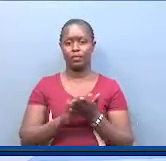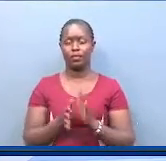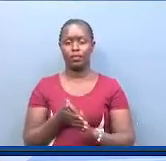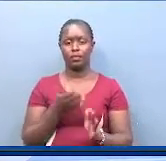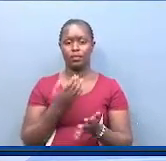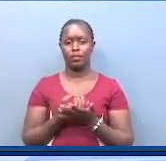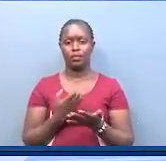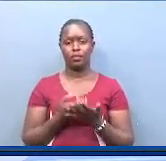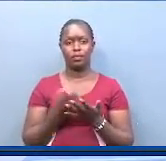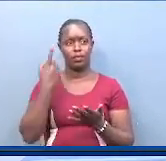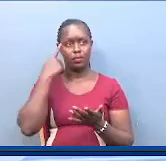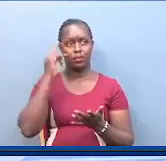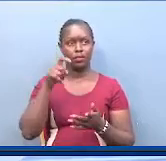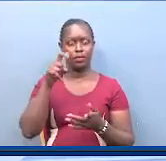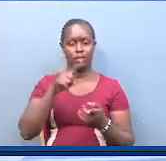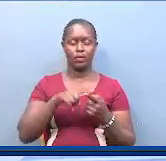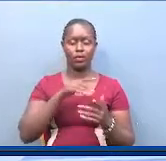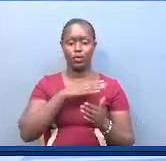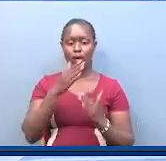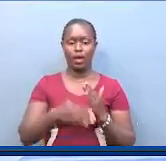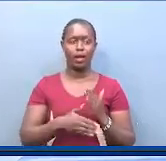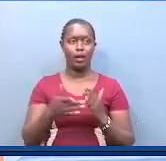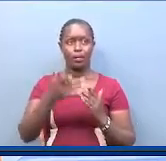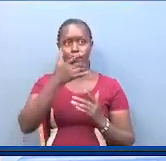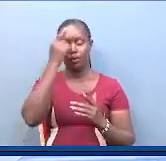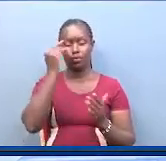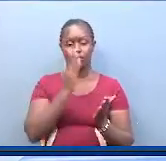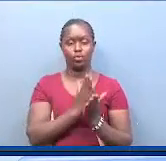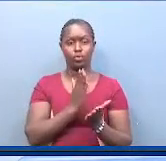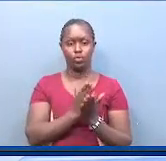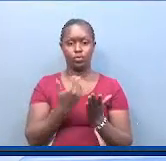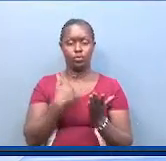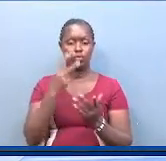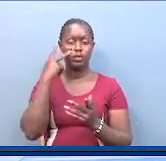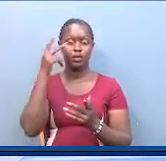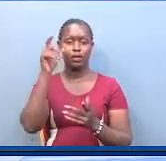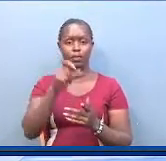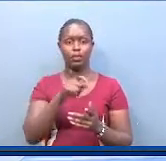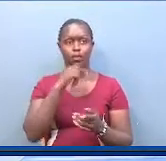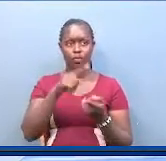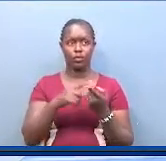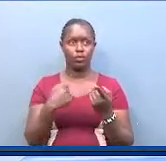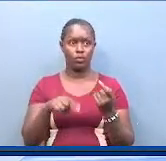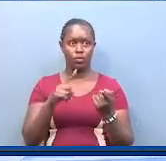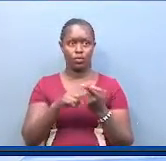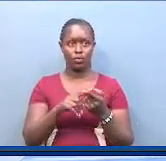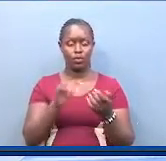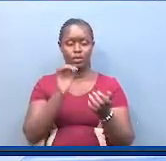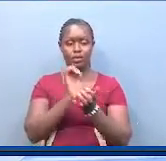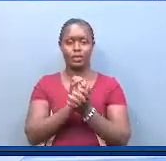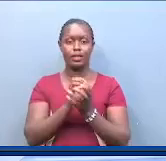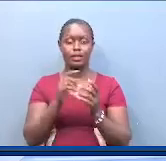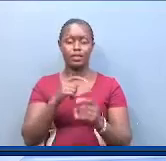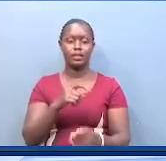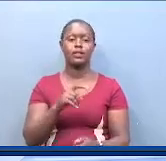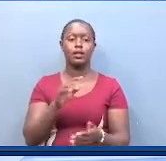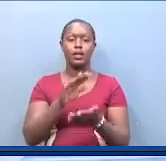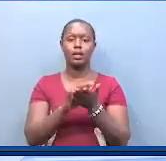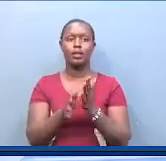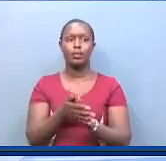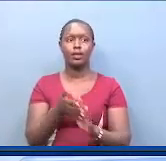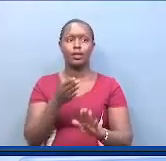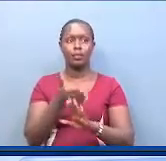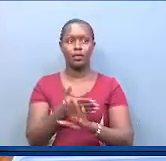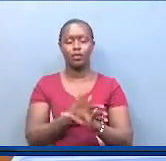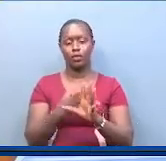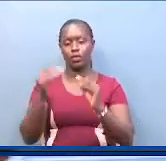evidence, I think it should come to an end. Mm-hmm. Because you really find somebody is charged guilty even before